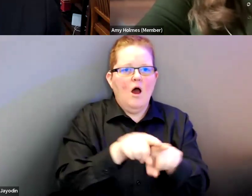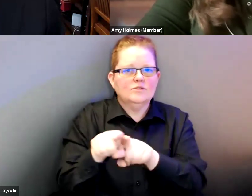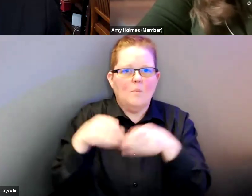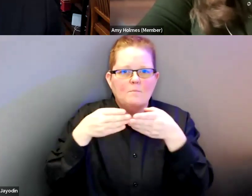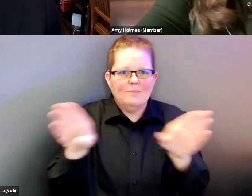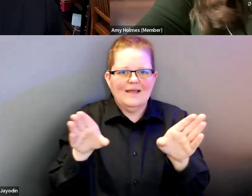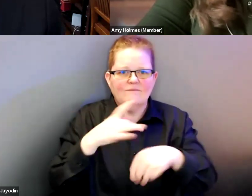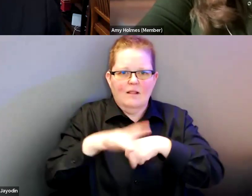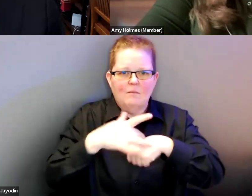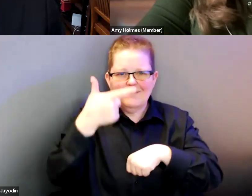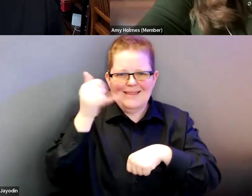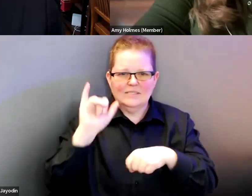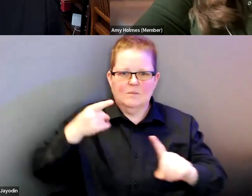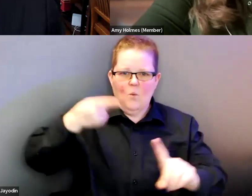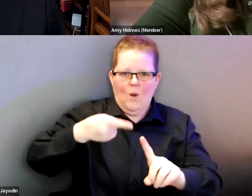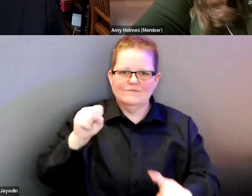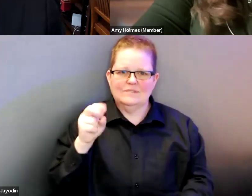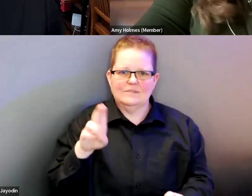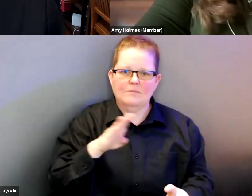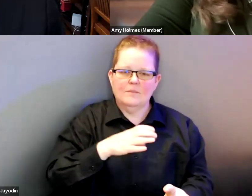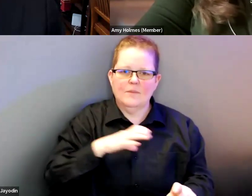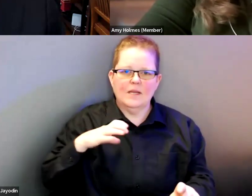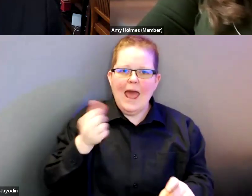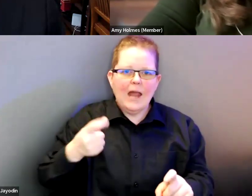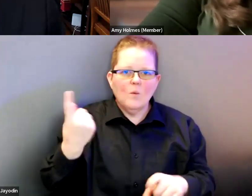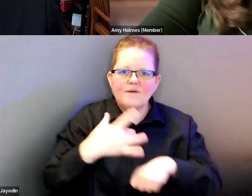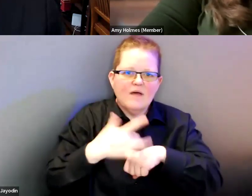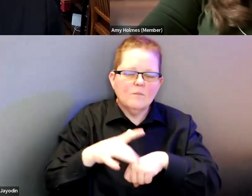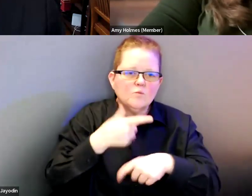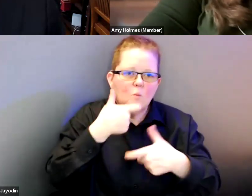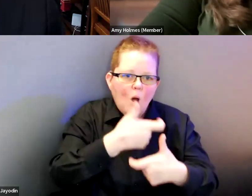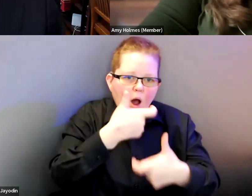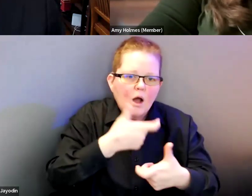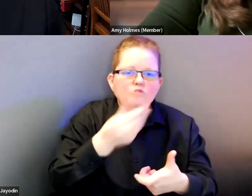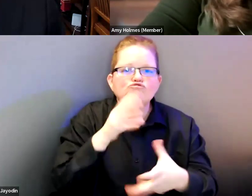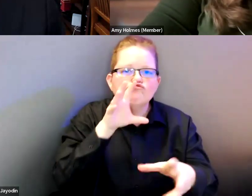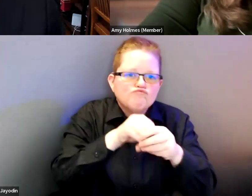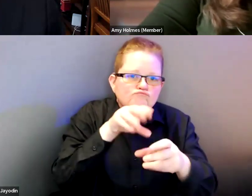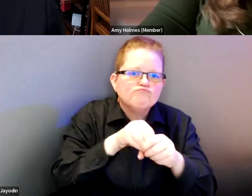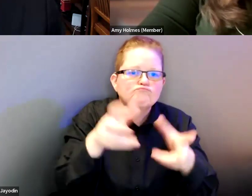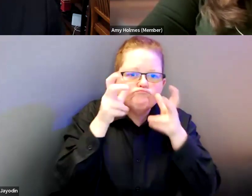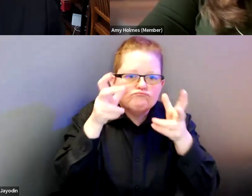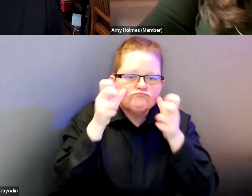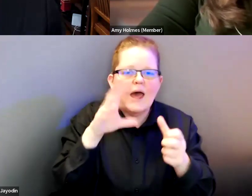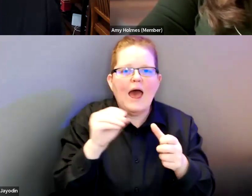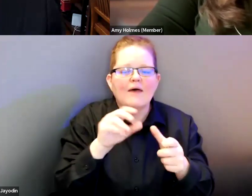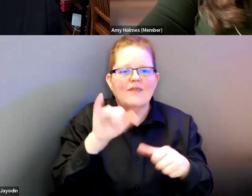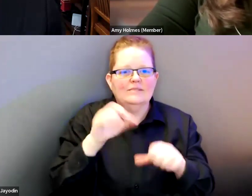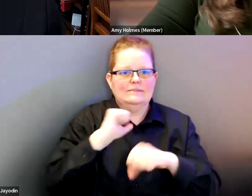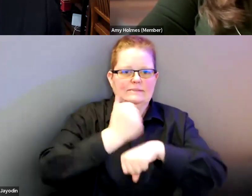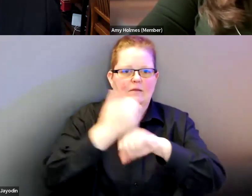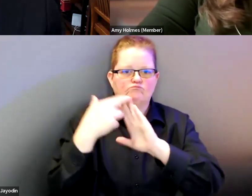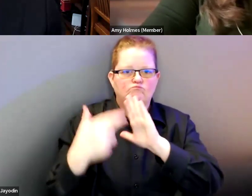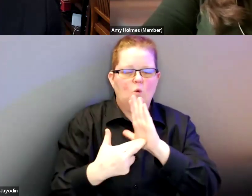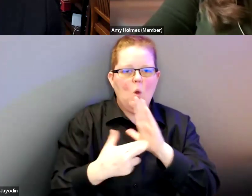work. So that anybody would be able to watch it, and we could have a norm for our subcommittees that committee members are able